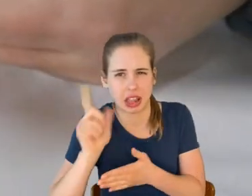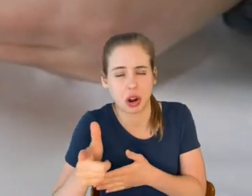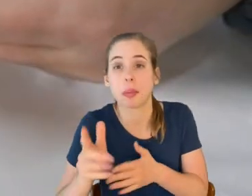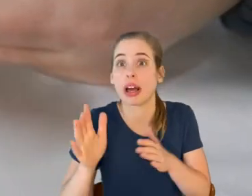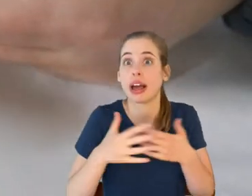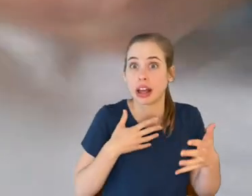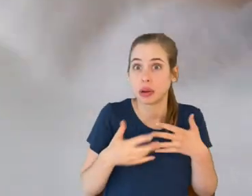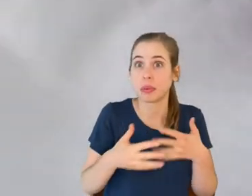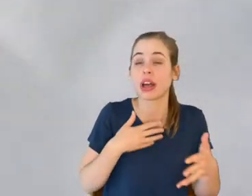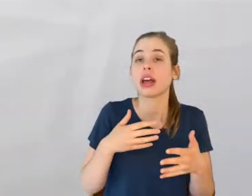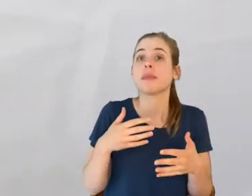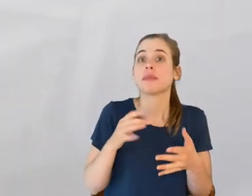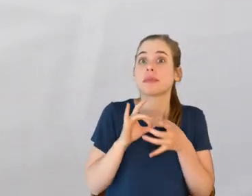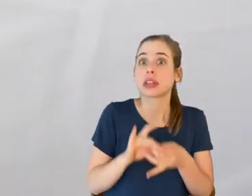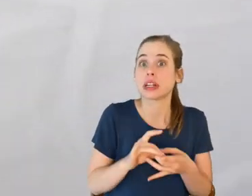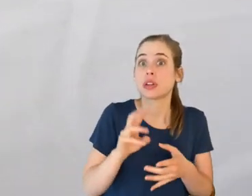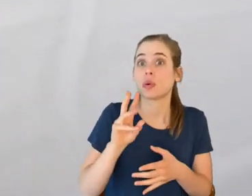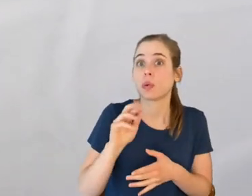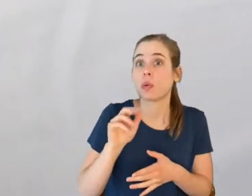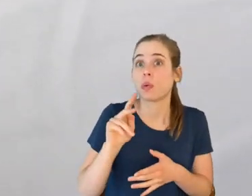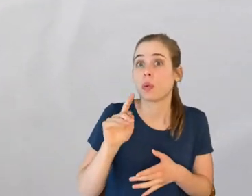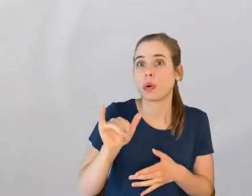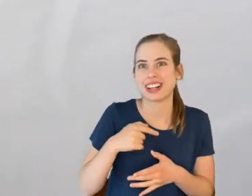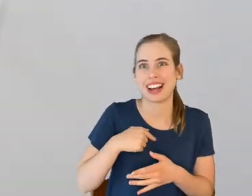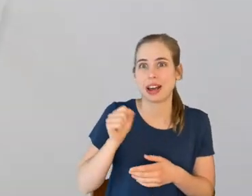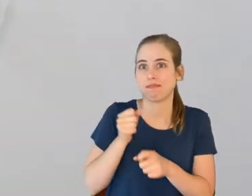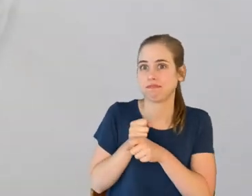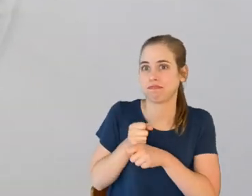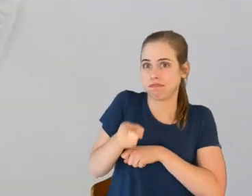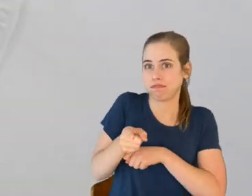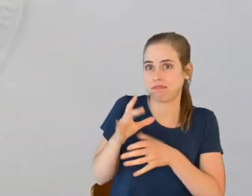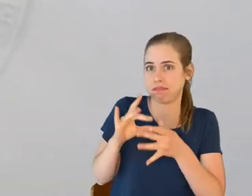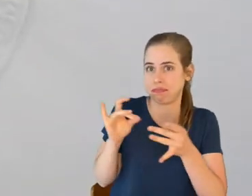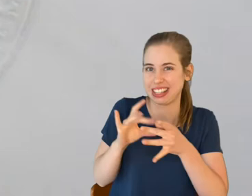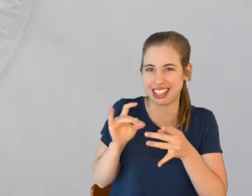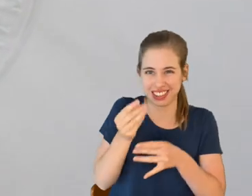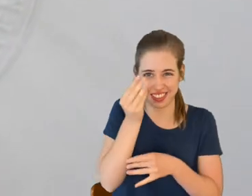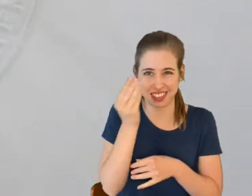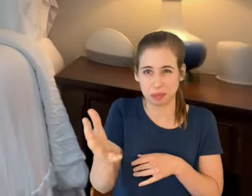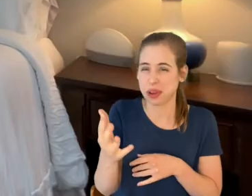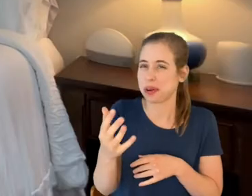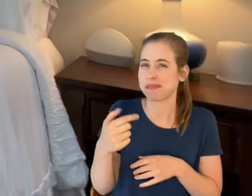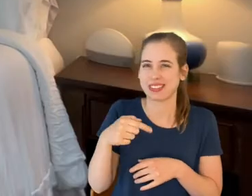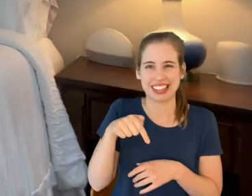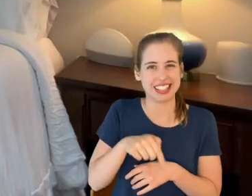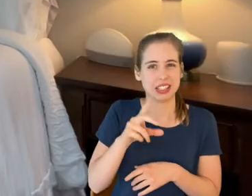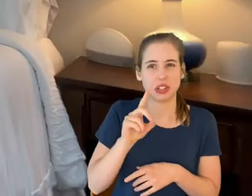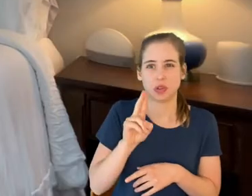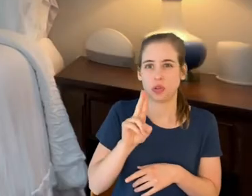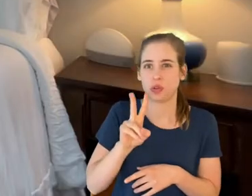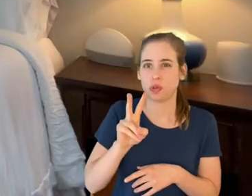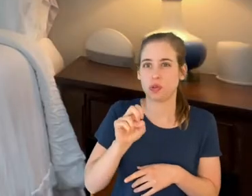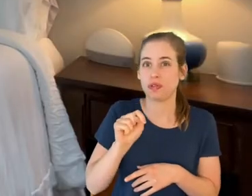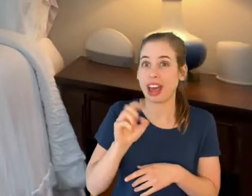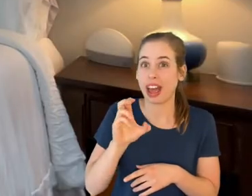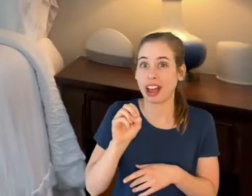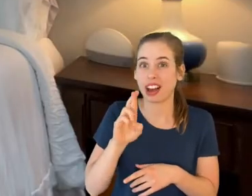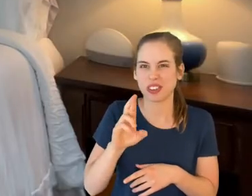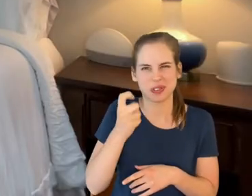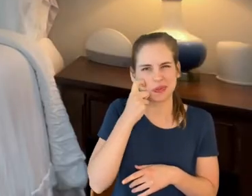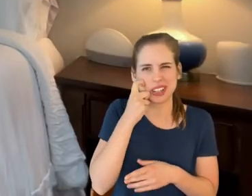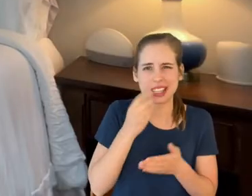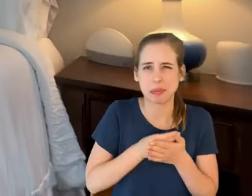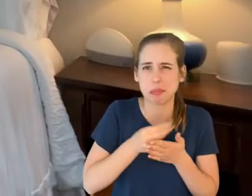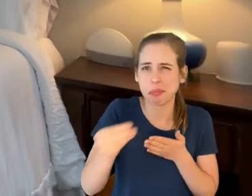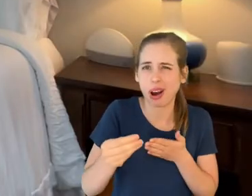warranty, I sent in a message real quick and I was like, hey, I have a duvet cover, I just got it, and it ripped. And the